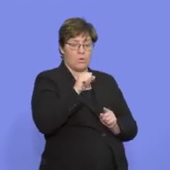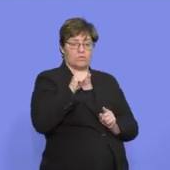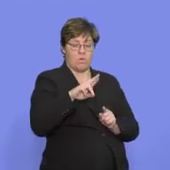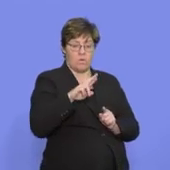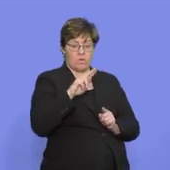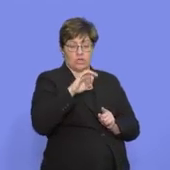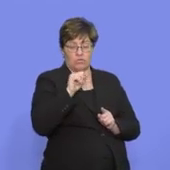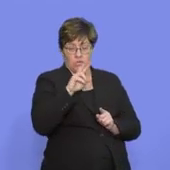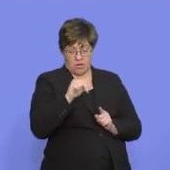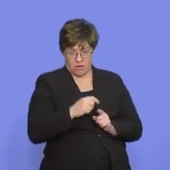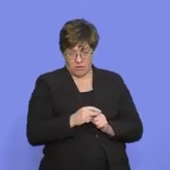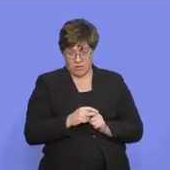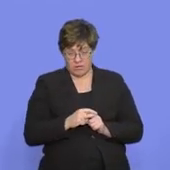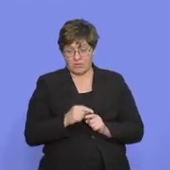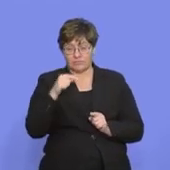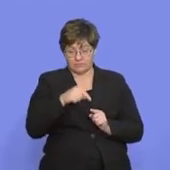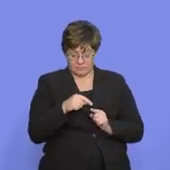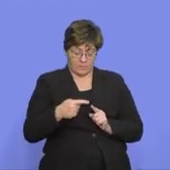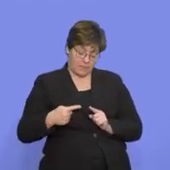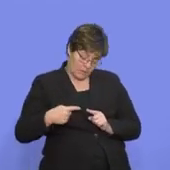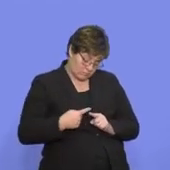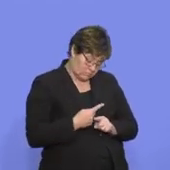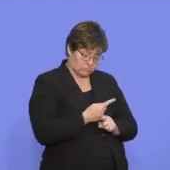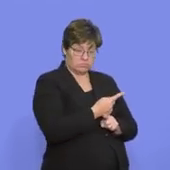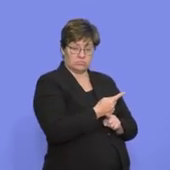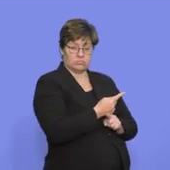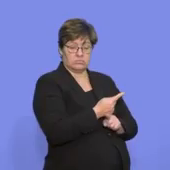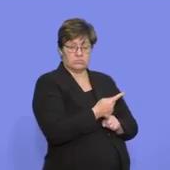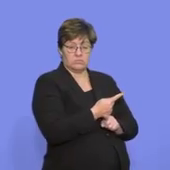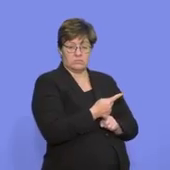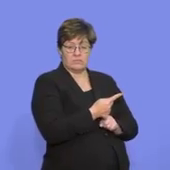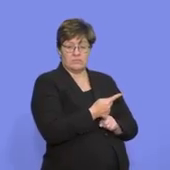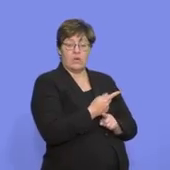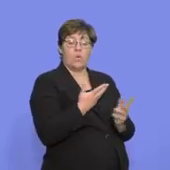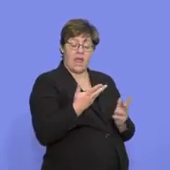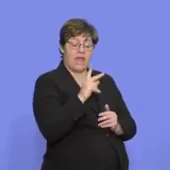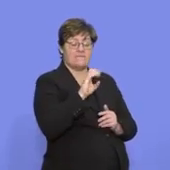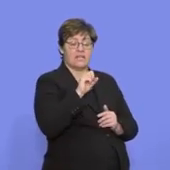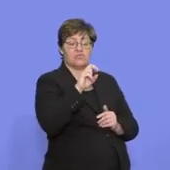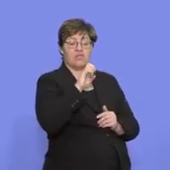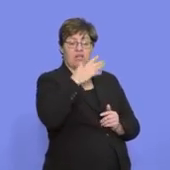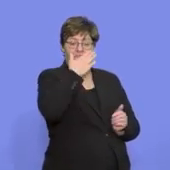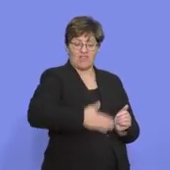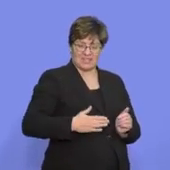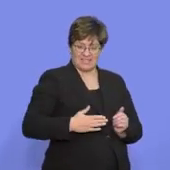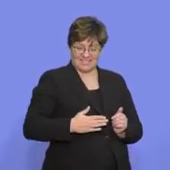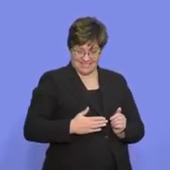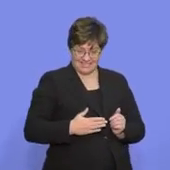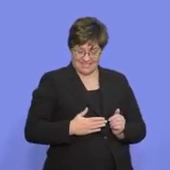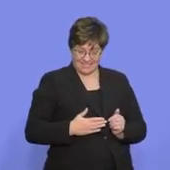neuron will now transmit this impulse in the ventral root. Ventral is the front, right? Ventral